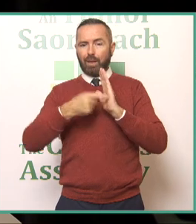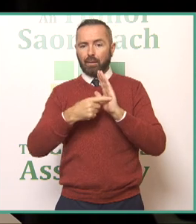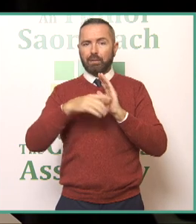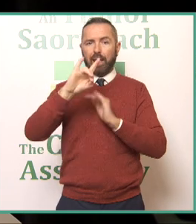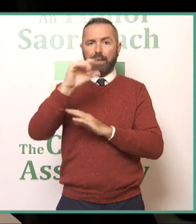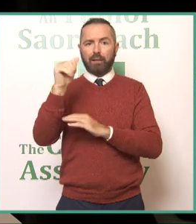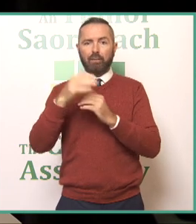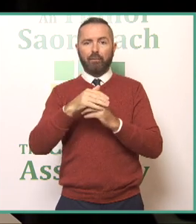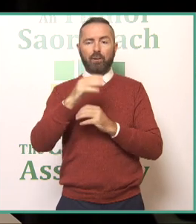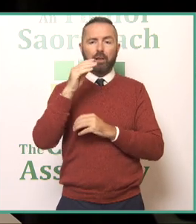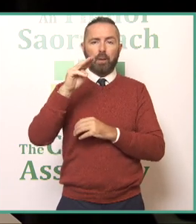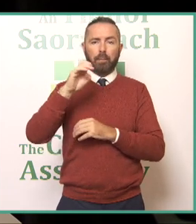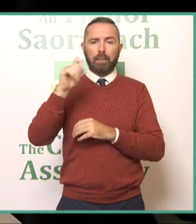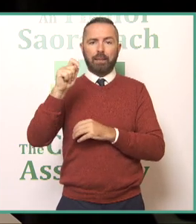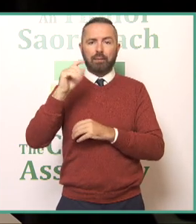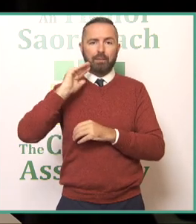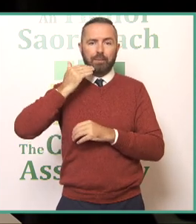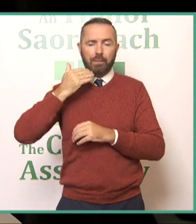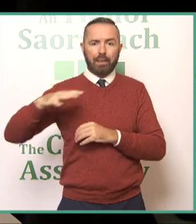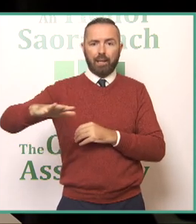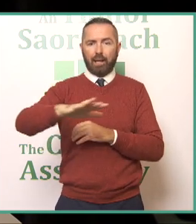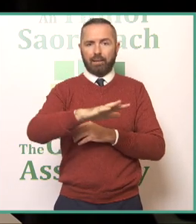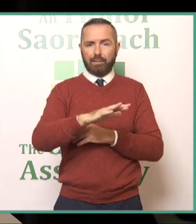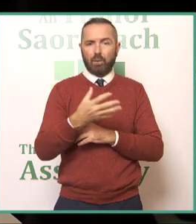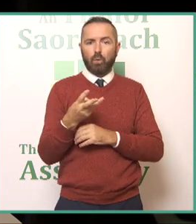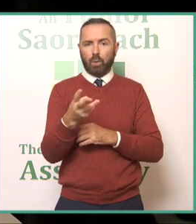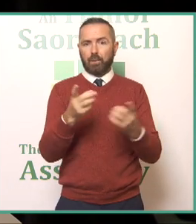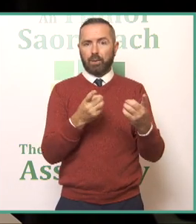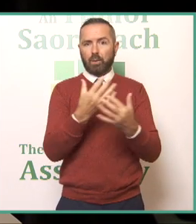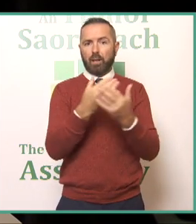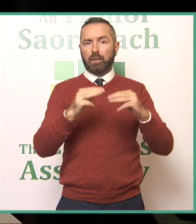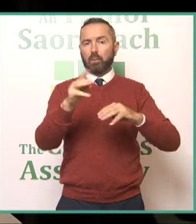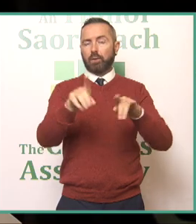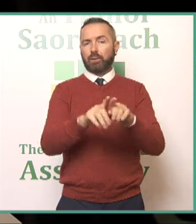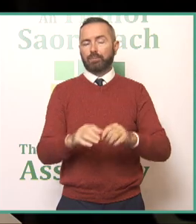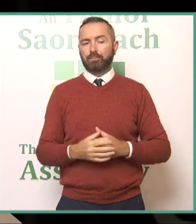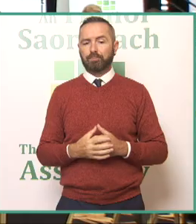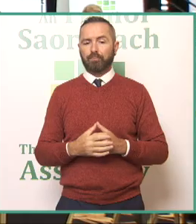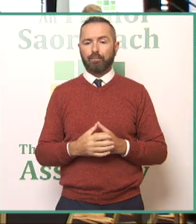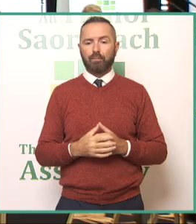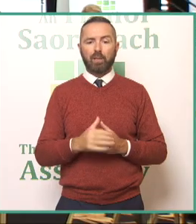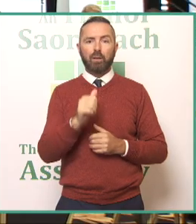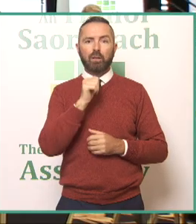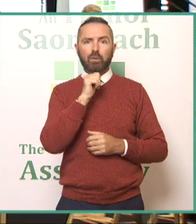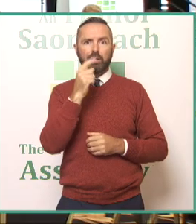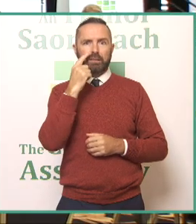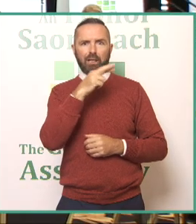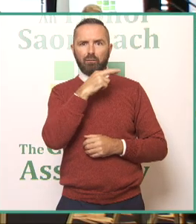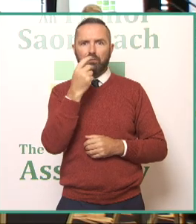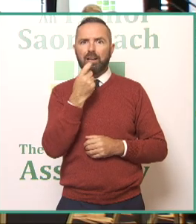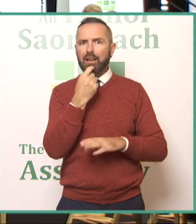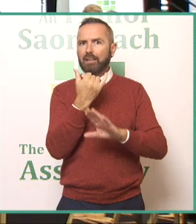peatland in their resources, have a lot more to do. So I haven't seen the red light yet, Tim,